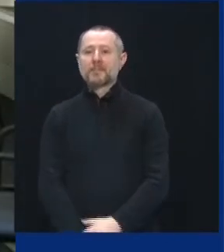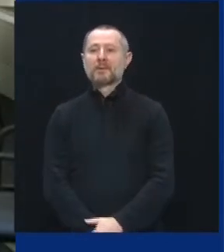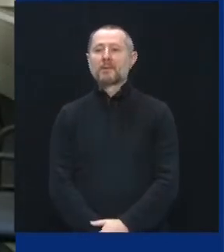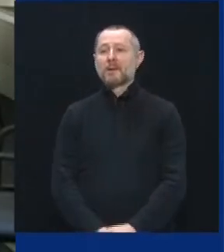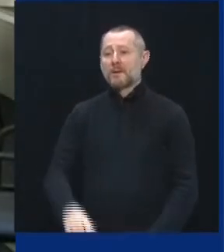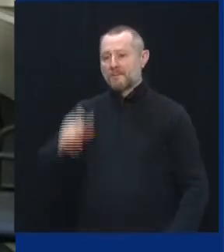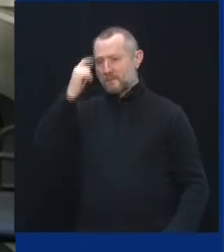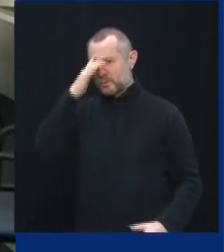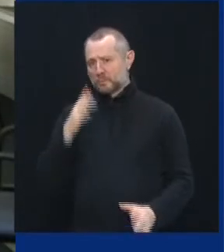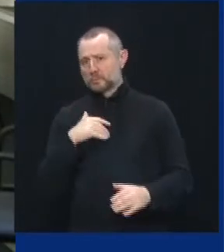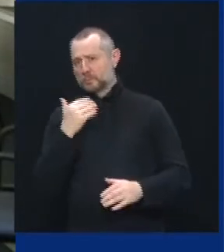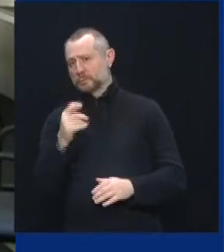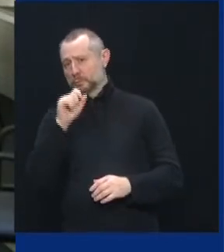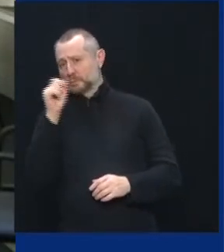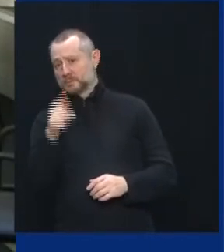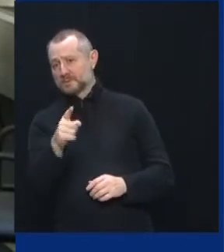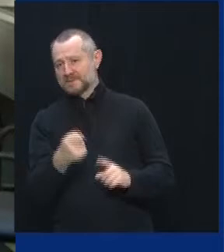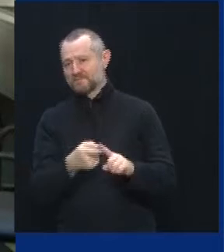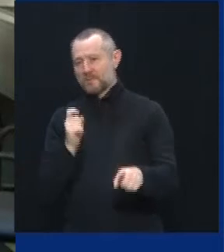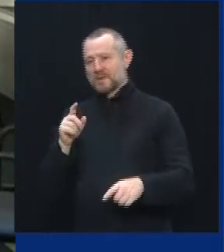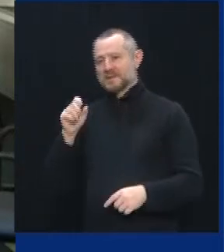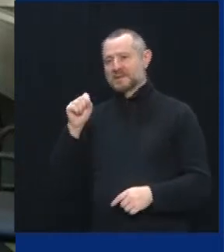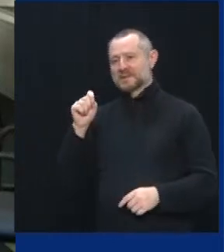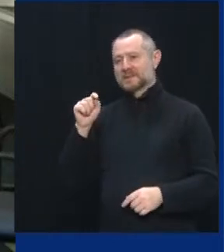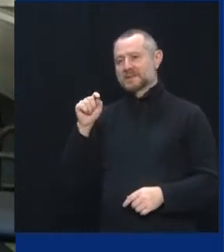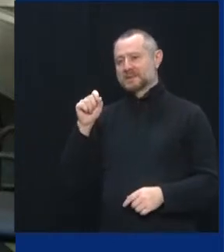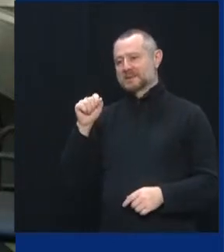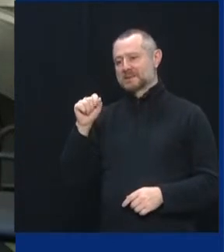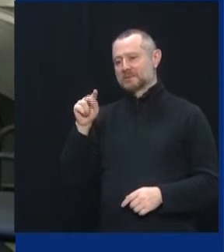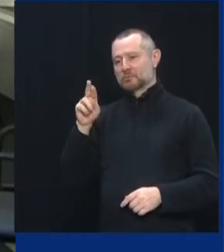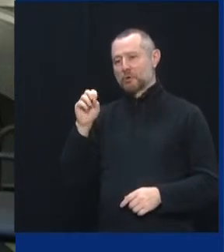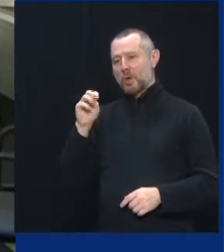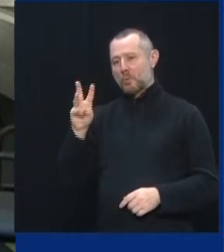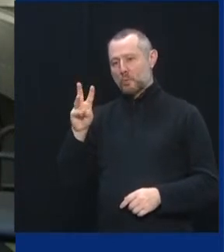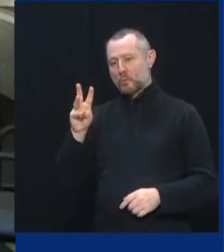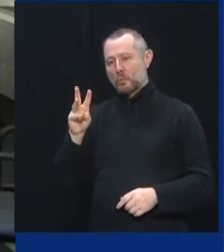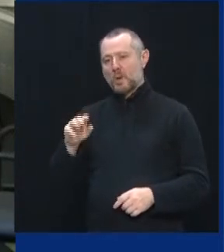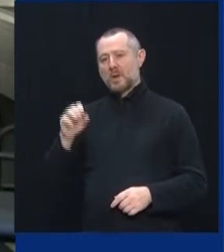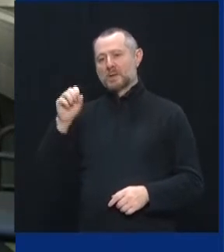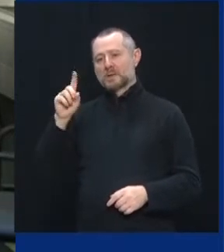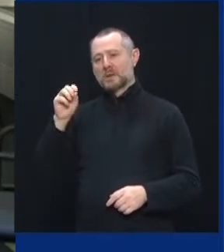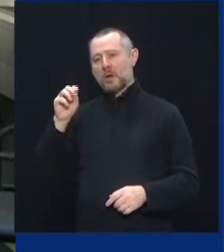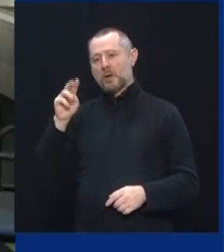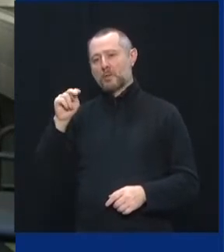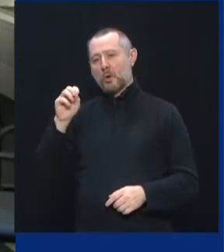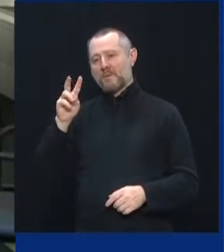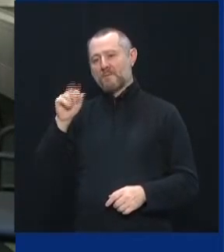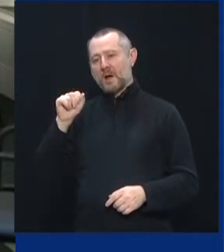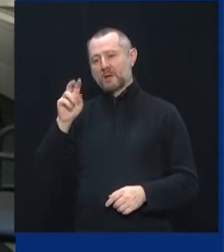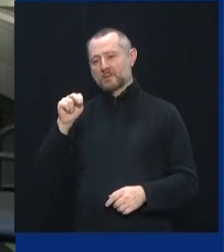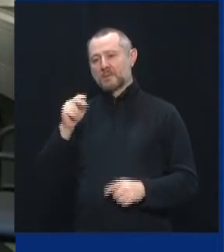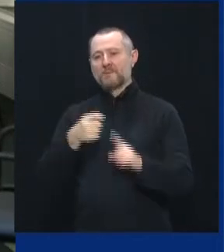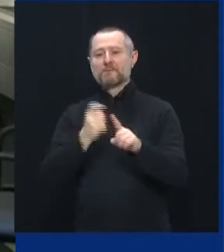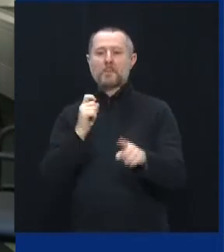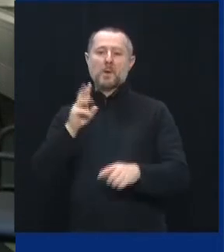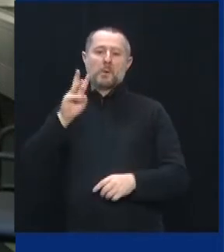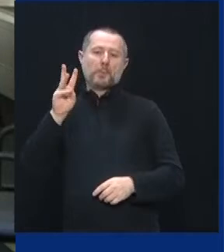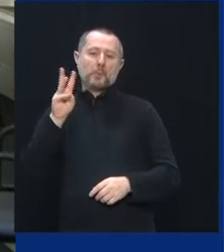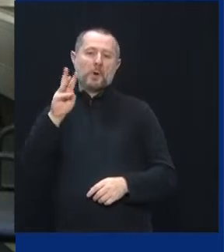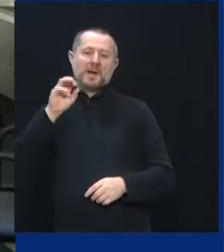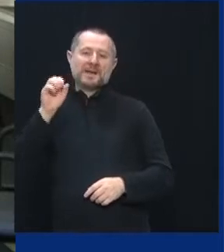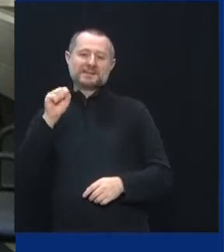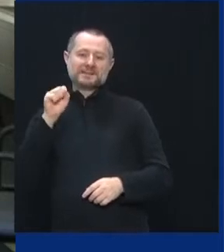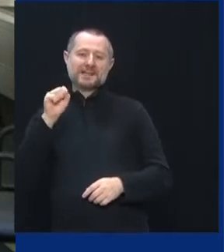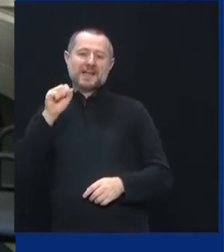Governor, your next question comes from Andrew Donovan of WSYR TV. Andrew, your line is now open. Please unmute your